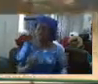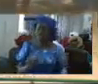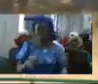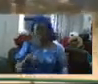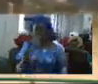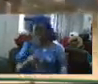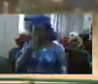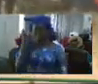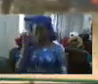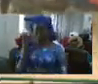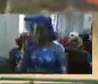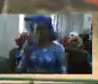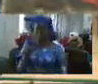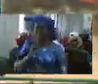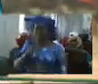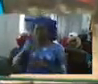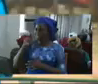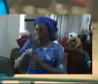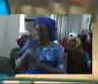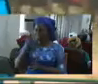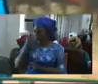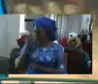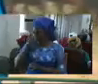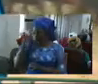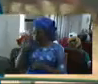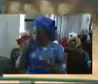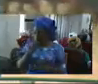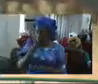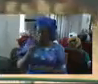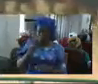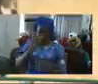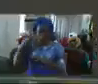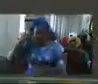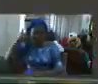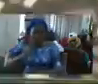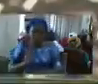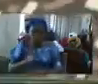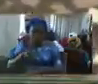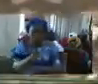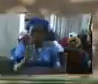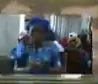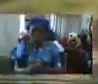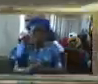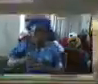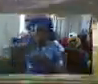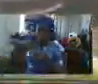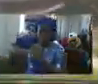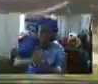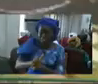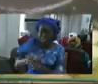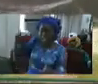nobody has told us yet that coronavirus attack people at night.